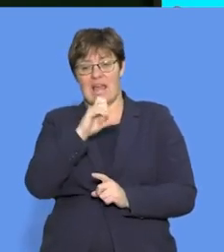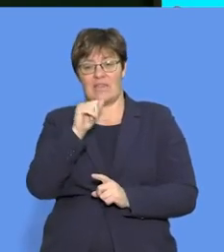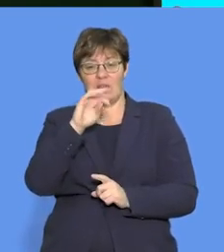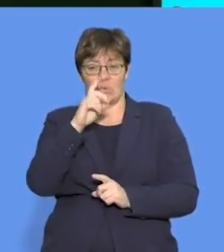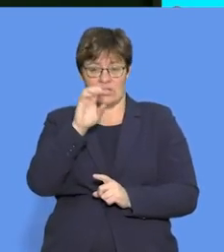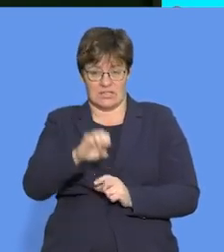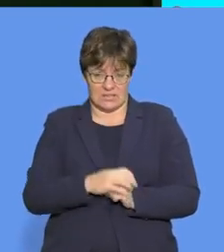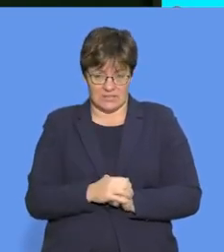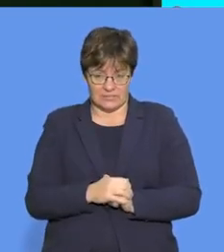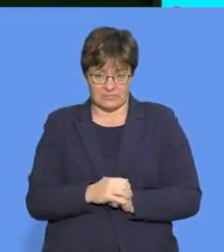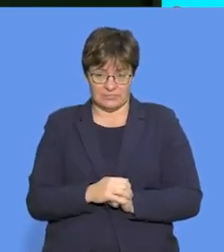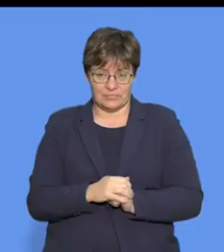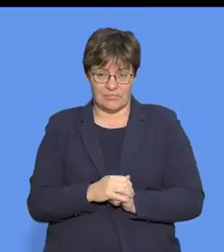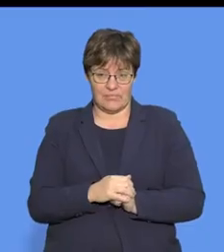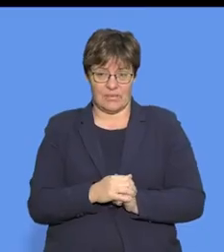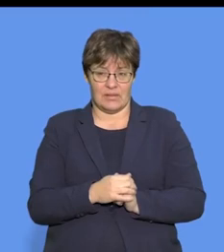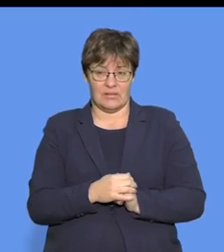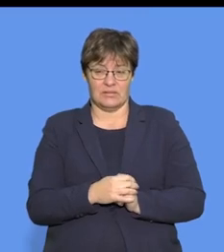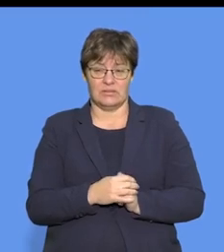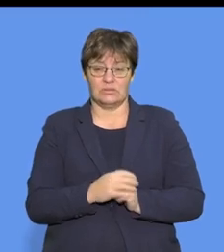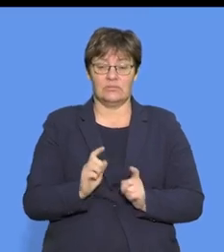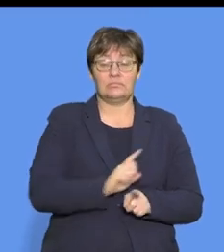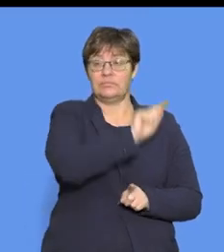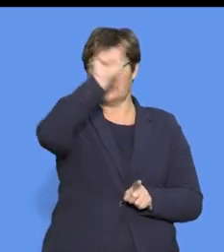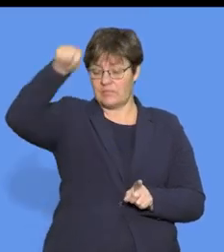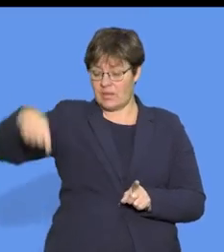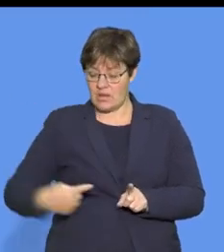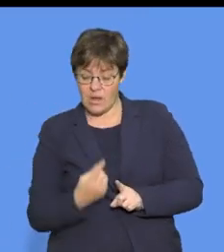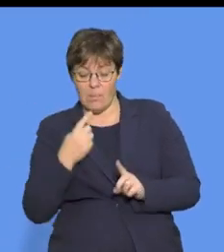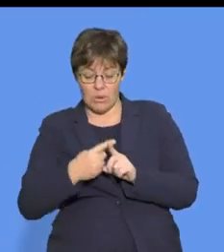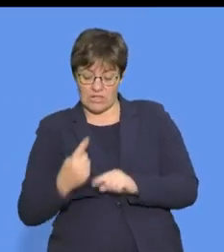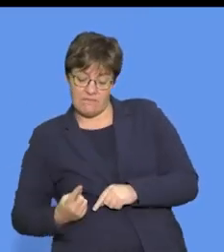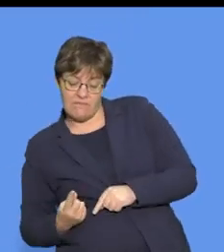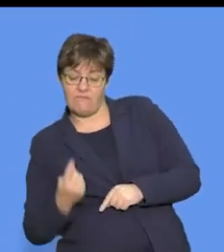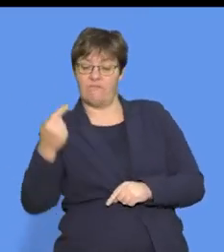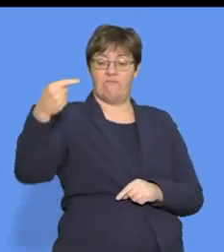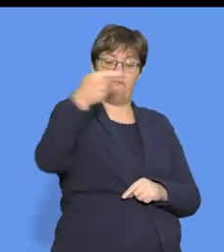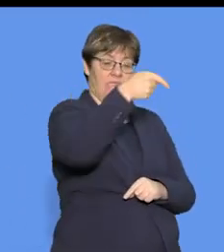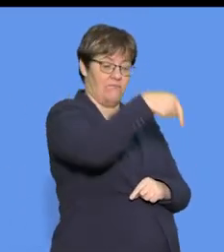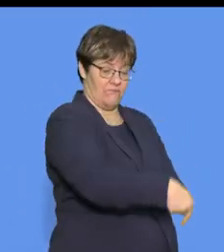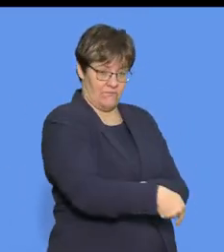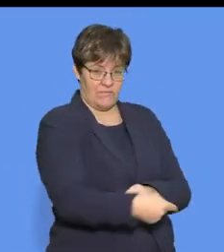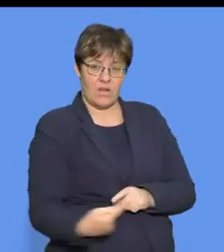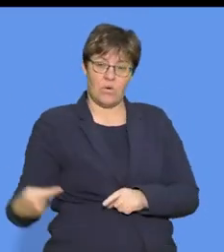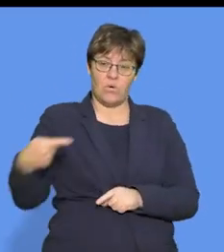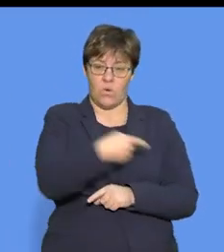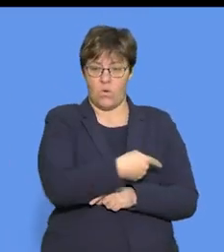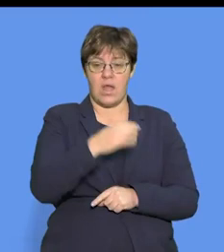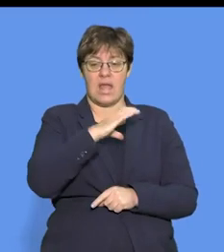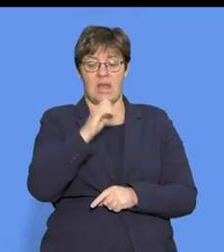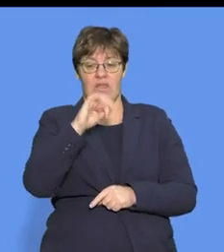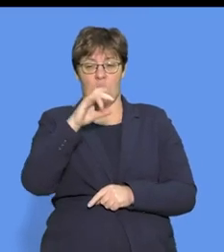cathode. So the positive ions, the potassium ions here, will move towards